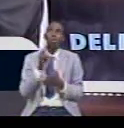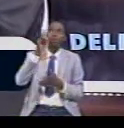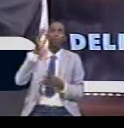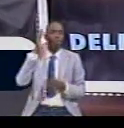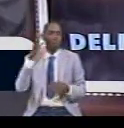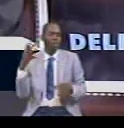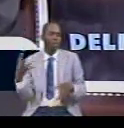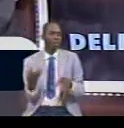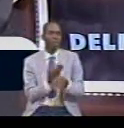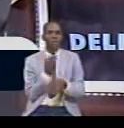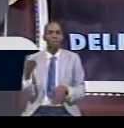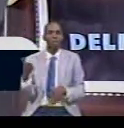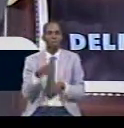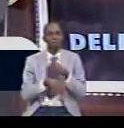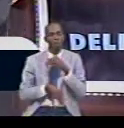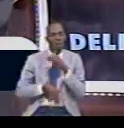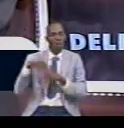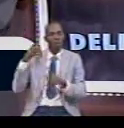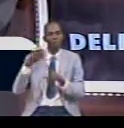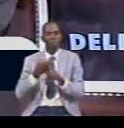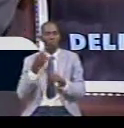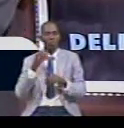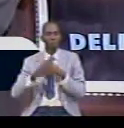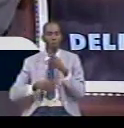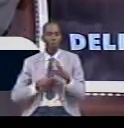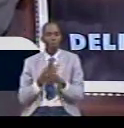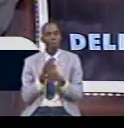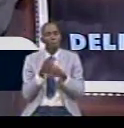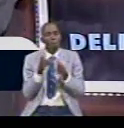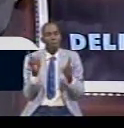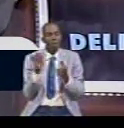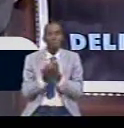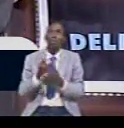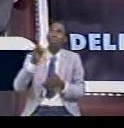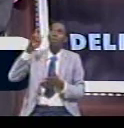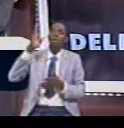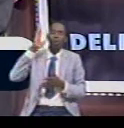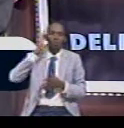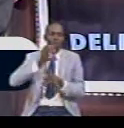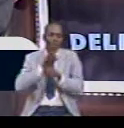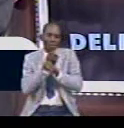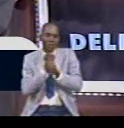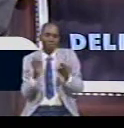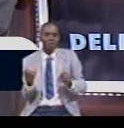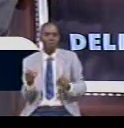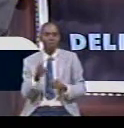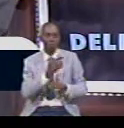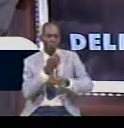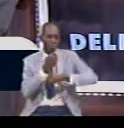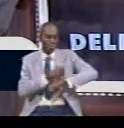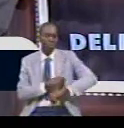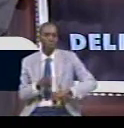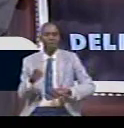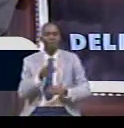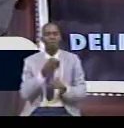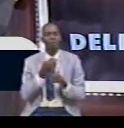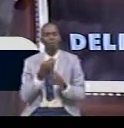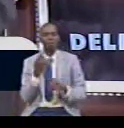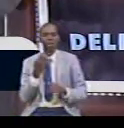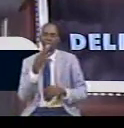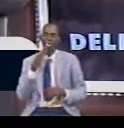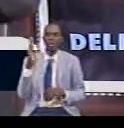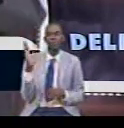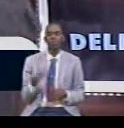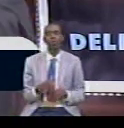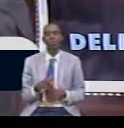thou shouldest keep them from the evil. Keep them, protect them from the evil,